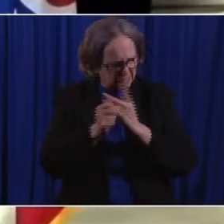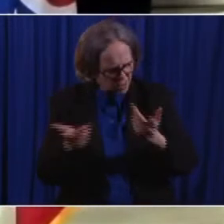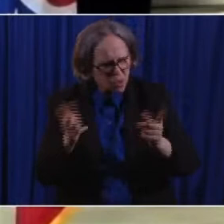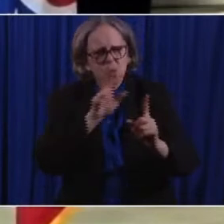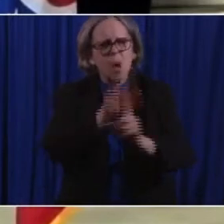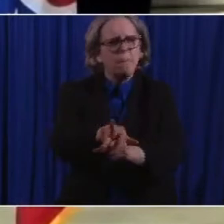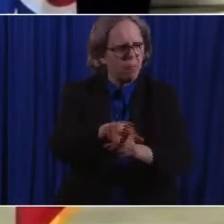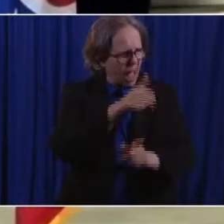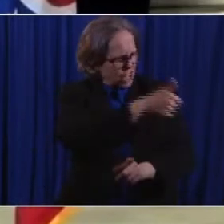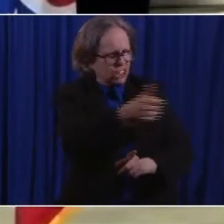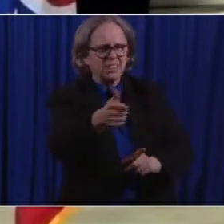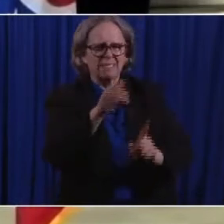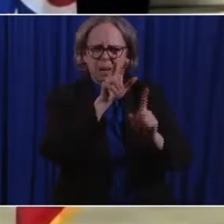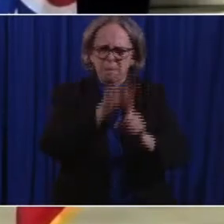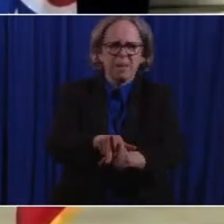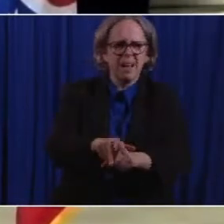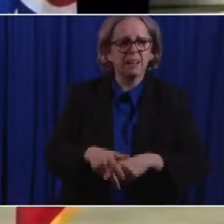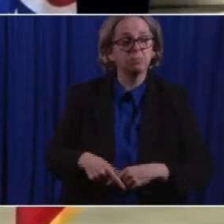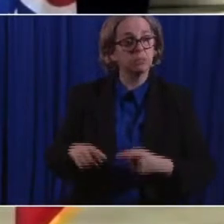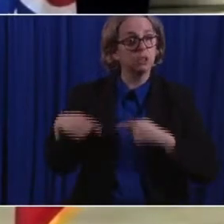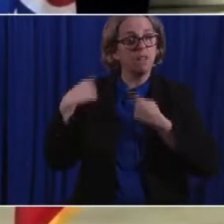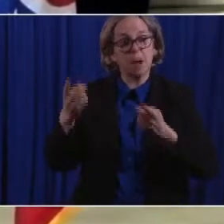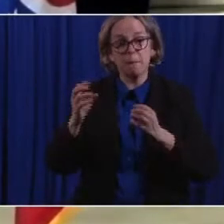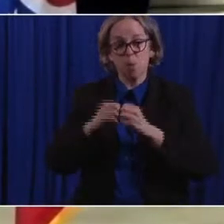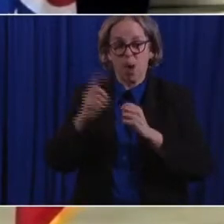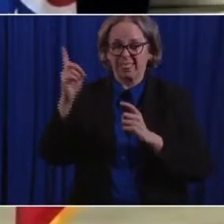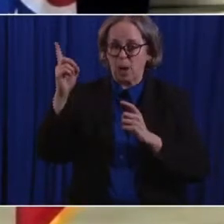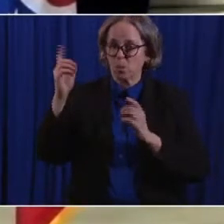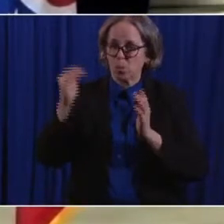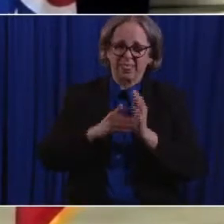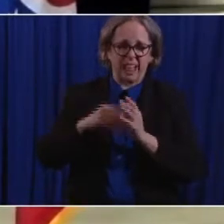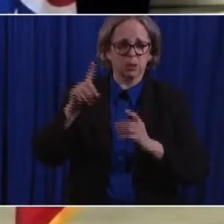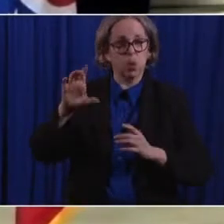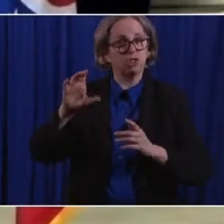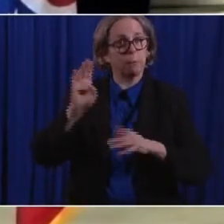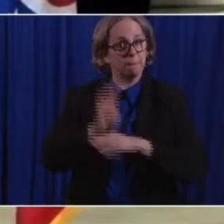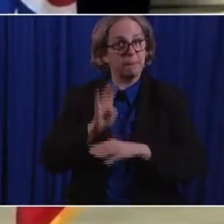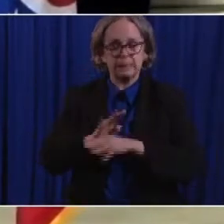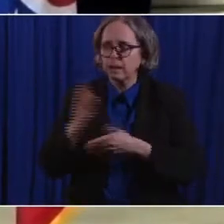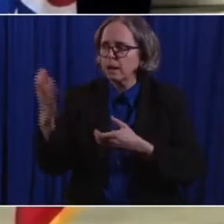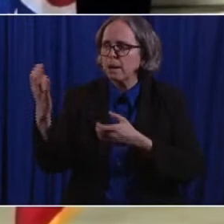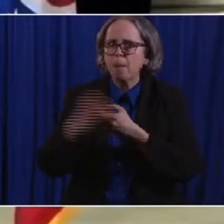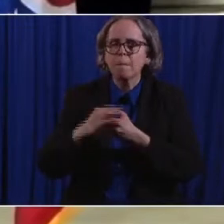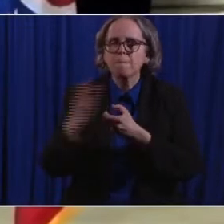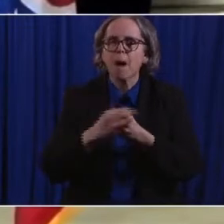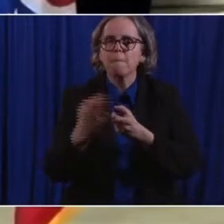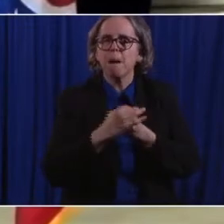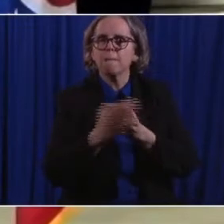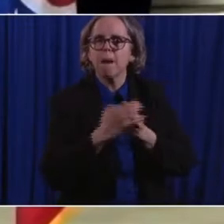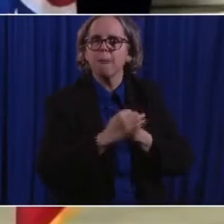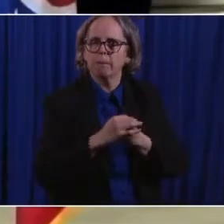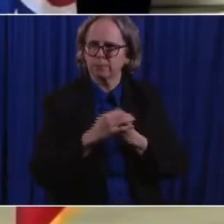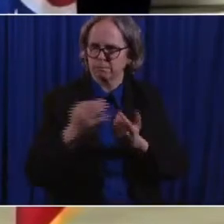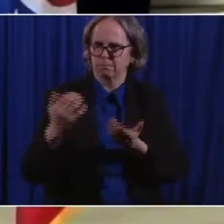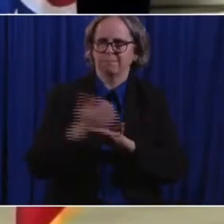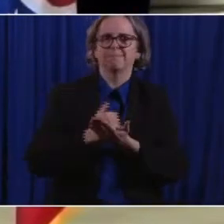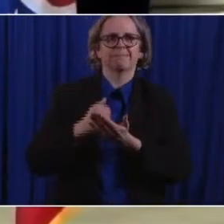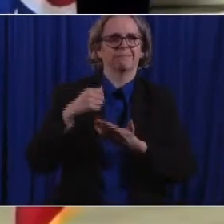Over 1,100 businesses have participated so far, and we've given the opportunity to earn